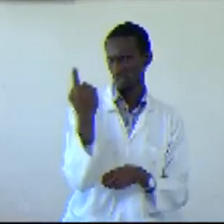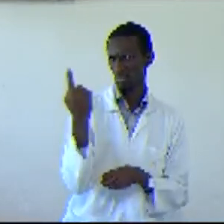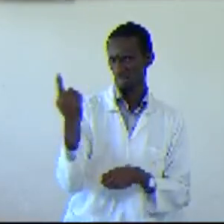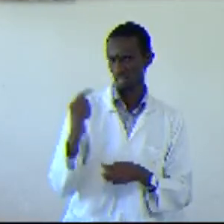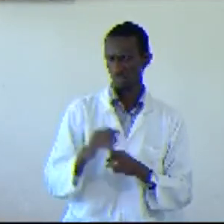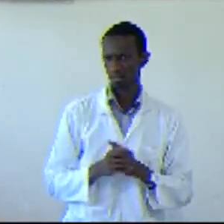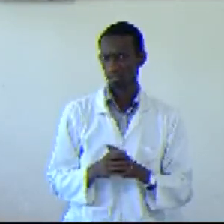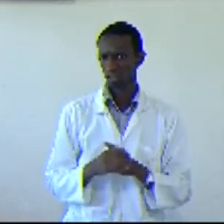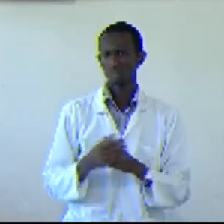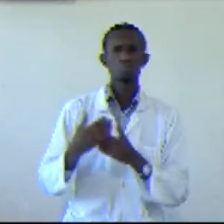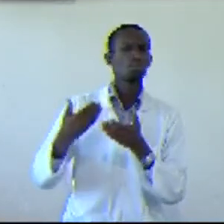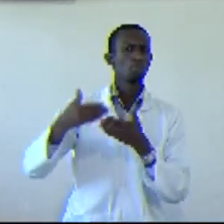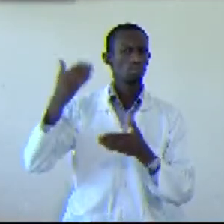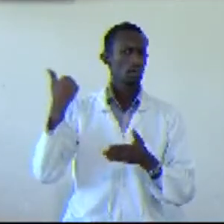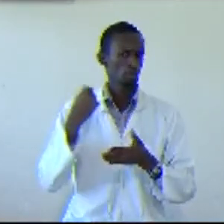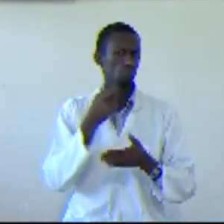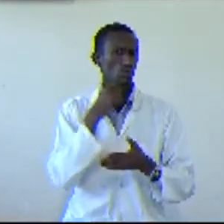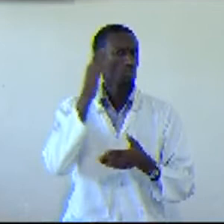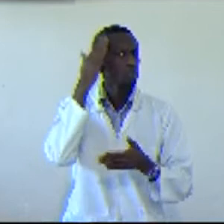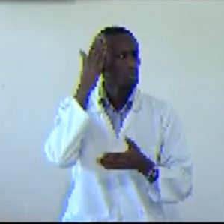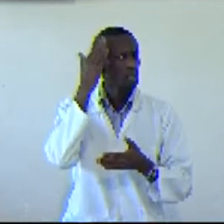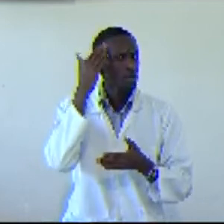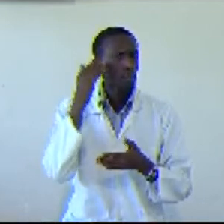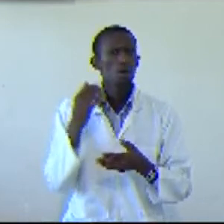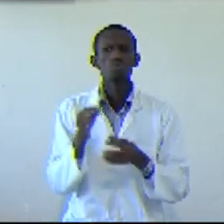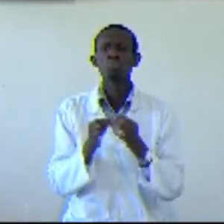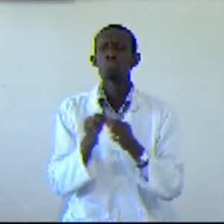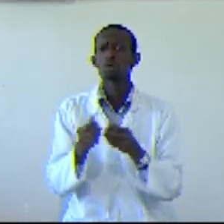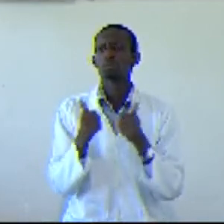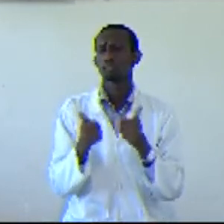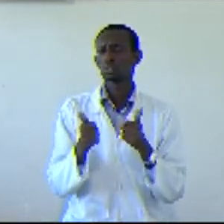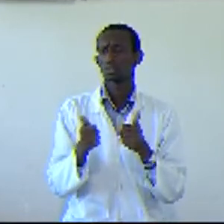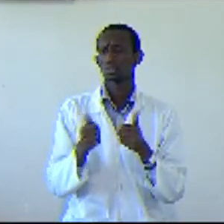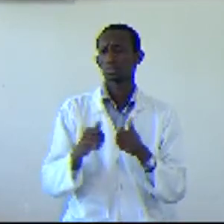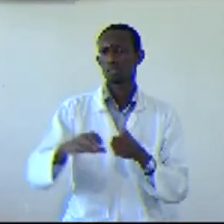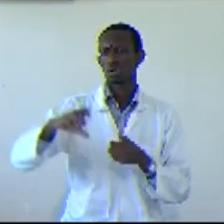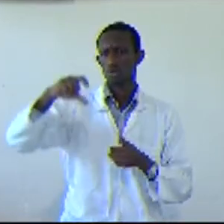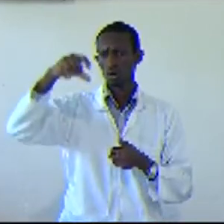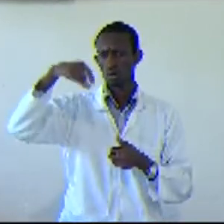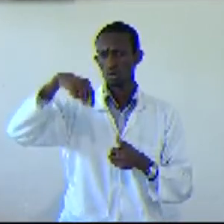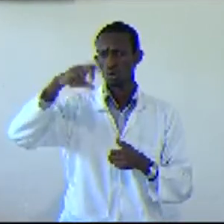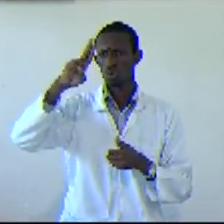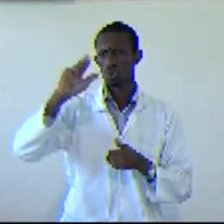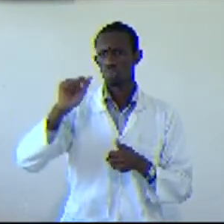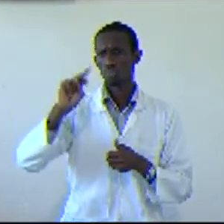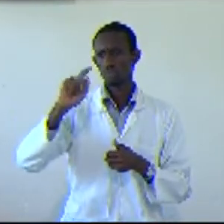is a vector quantity as a quantity that has both the direction and